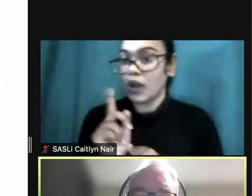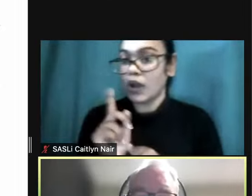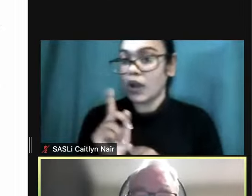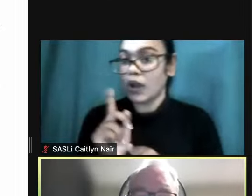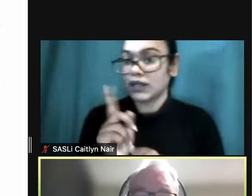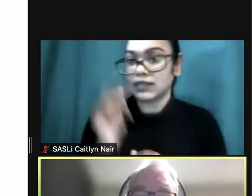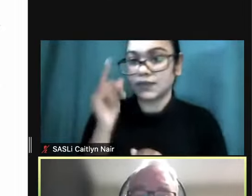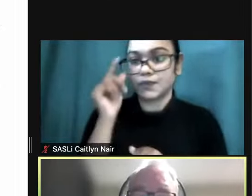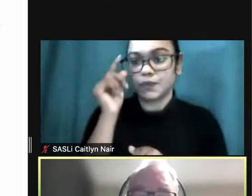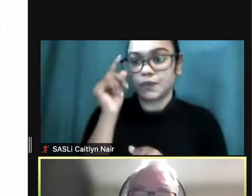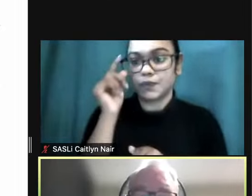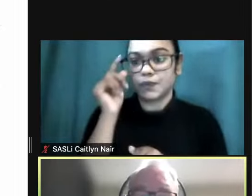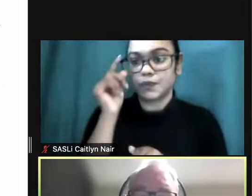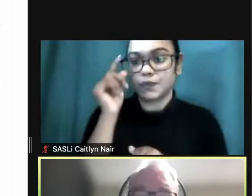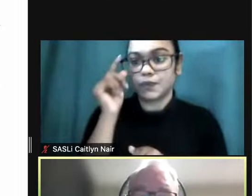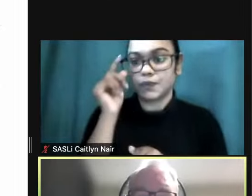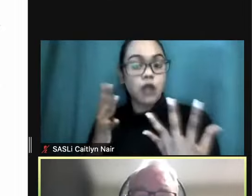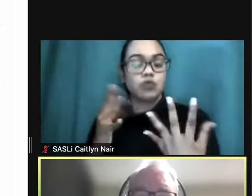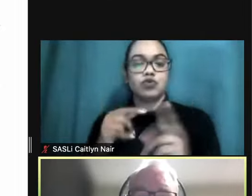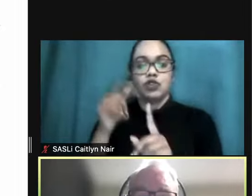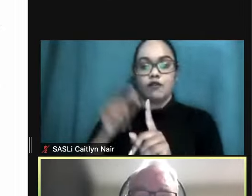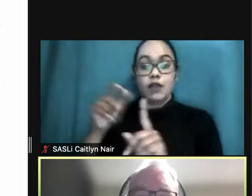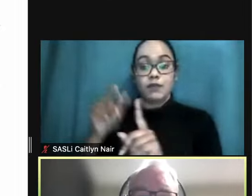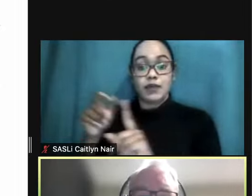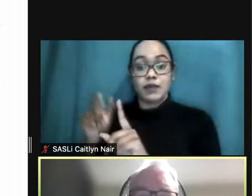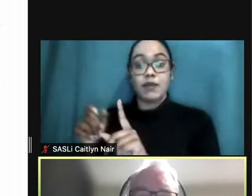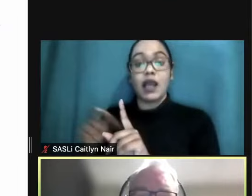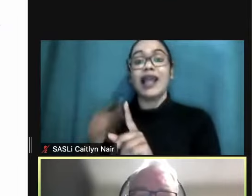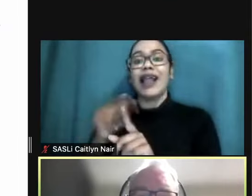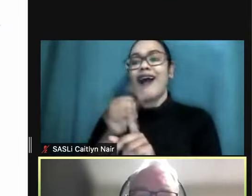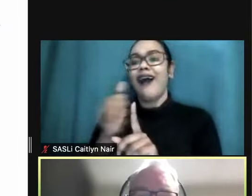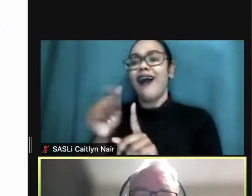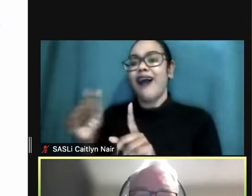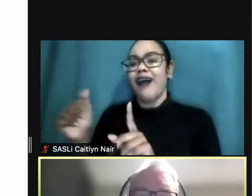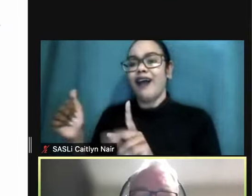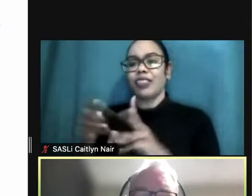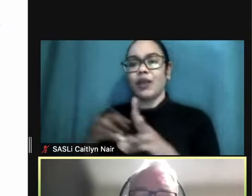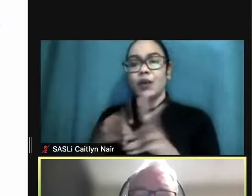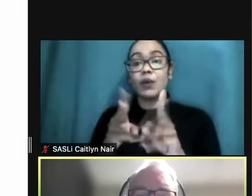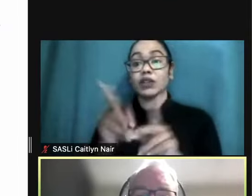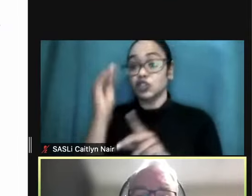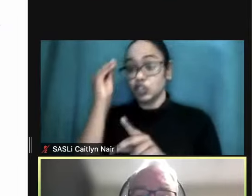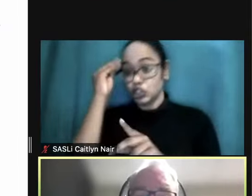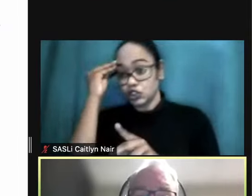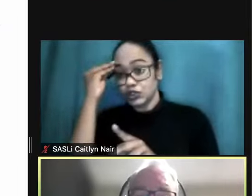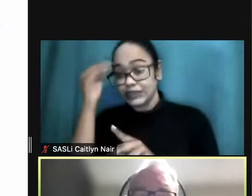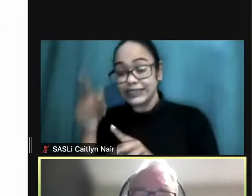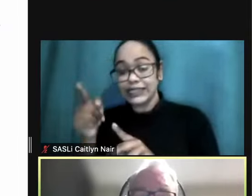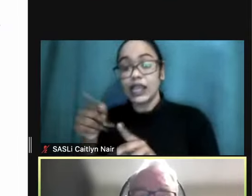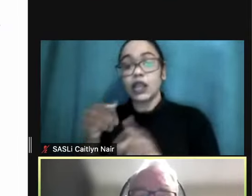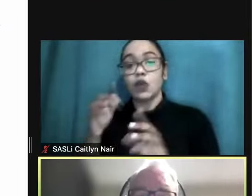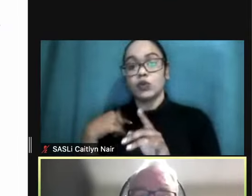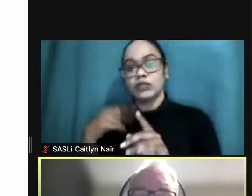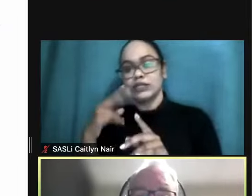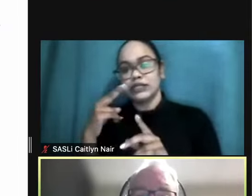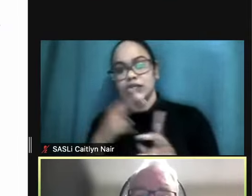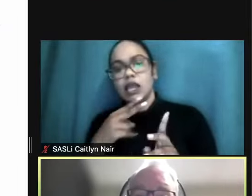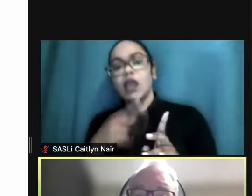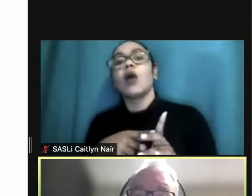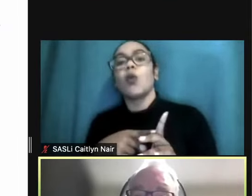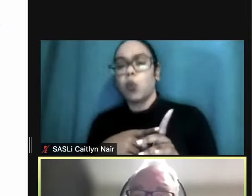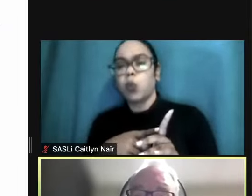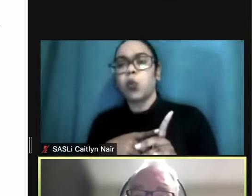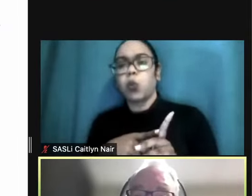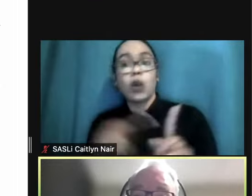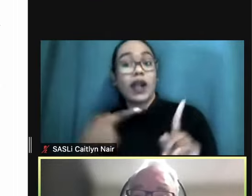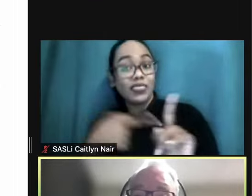other variants of concern and variants of interest. And they give us concern that these